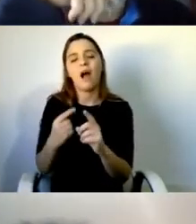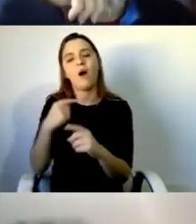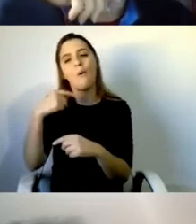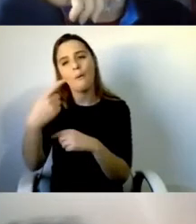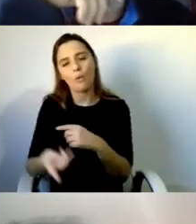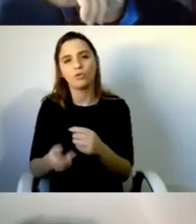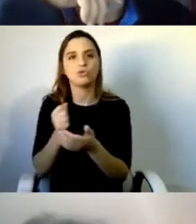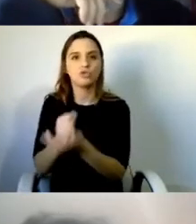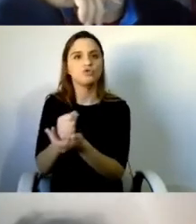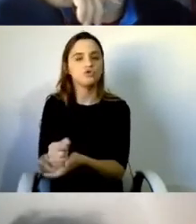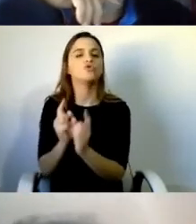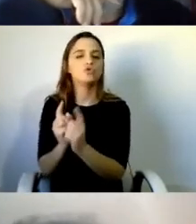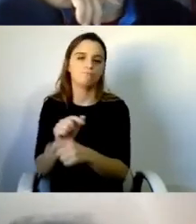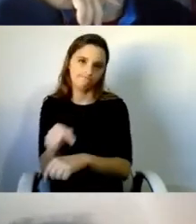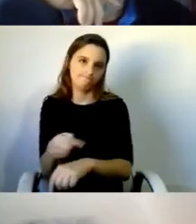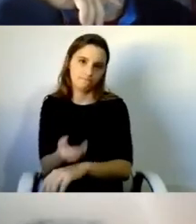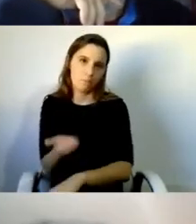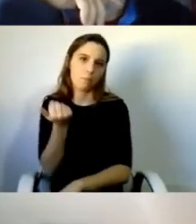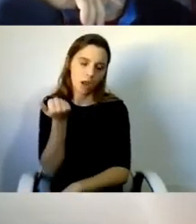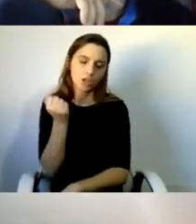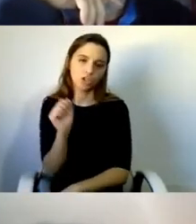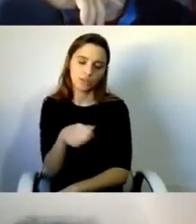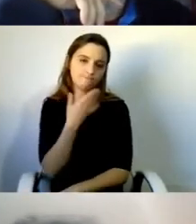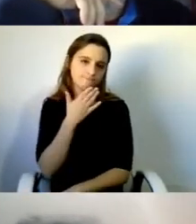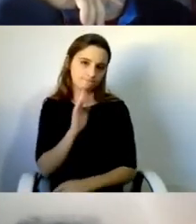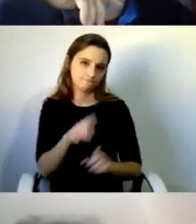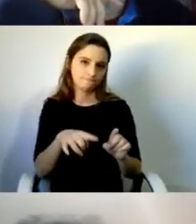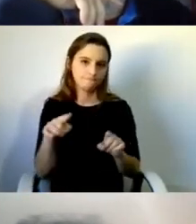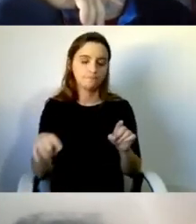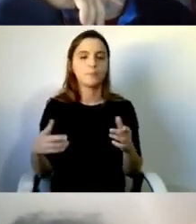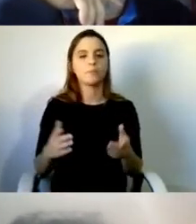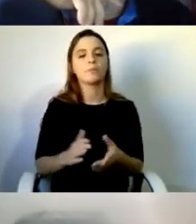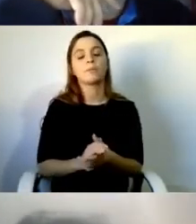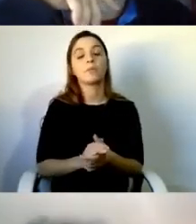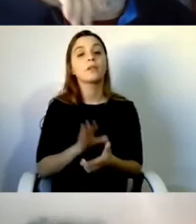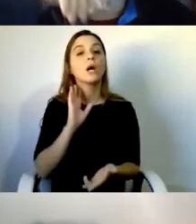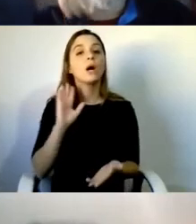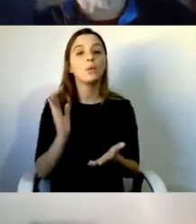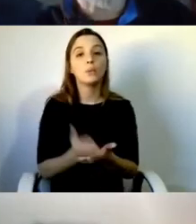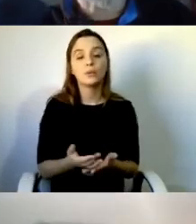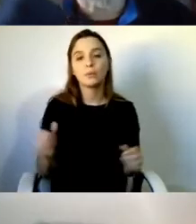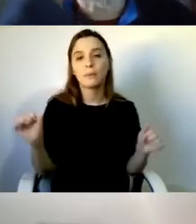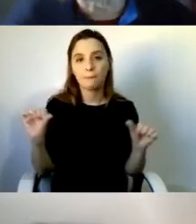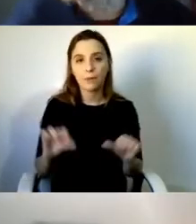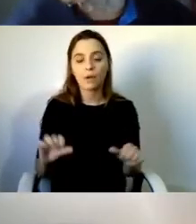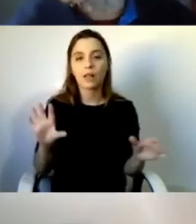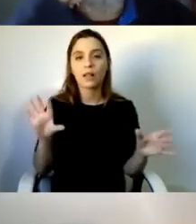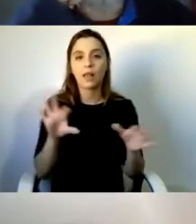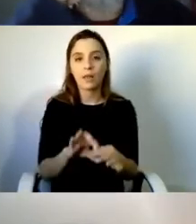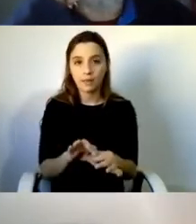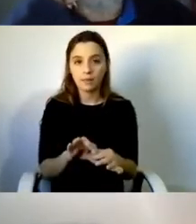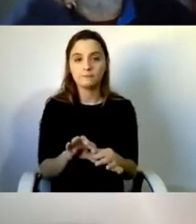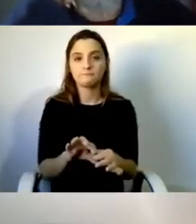And the last and worst thing was that the whole discussion, the whole public